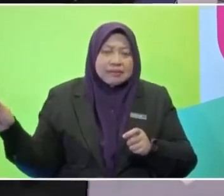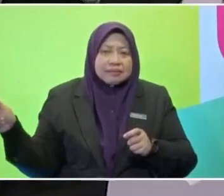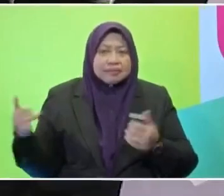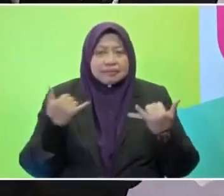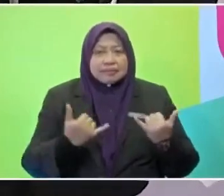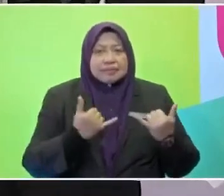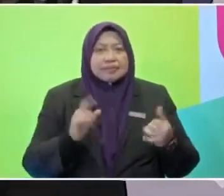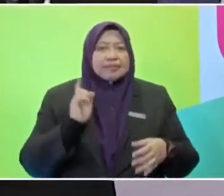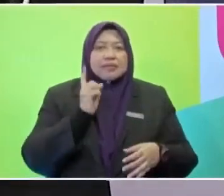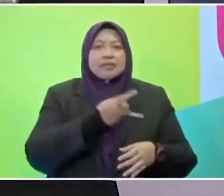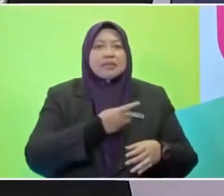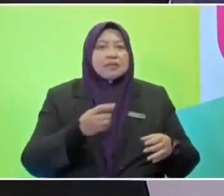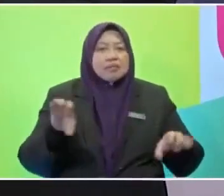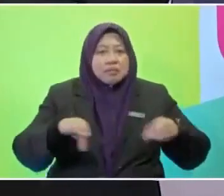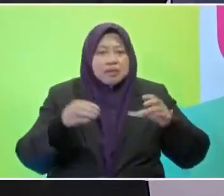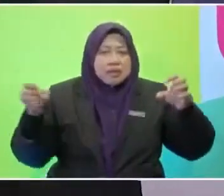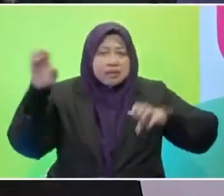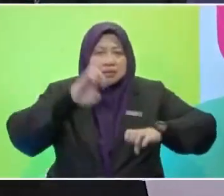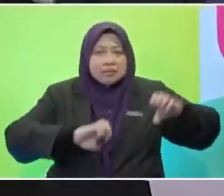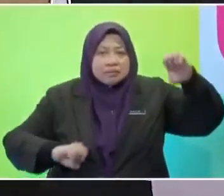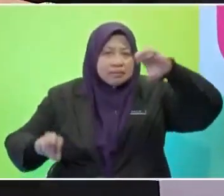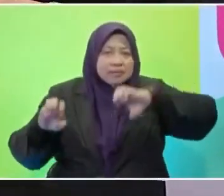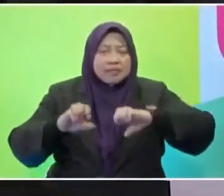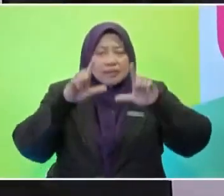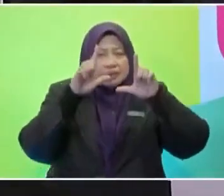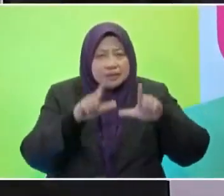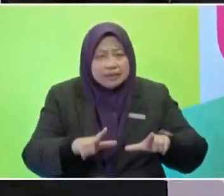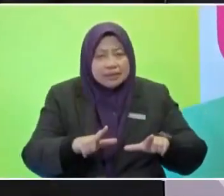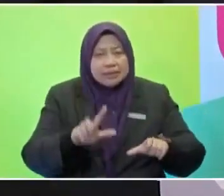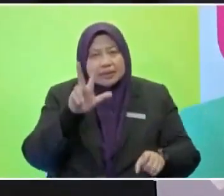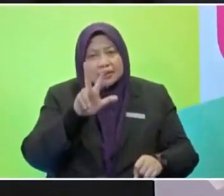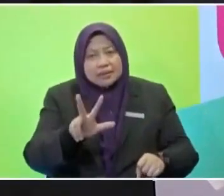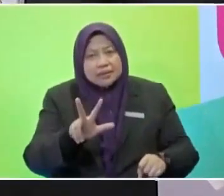to do this experiment by placing all the three